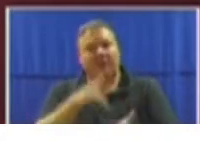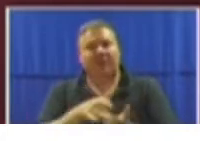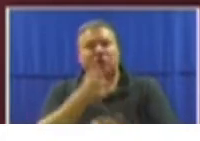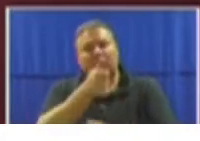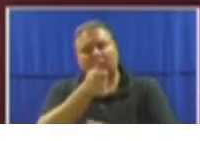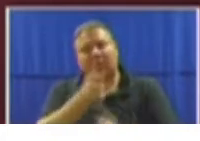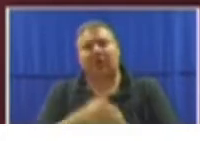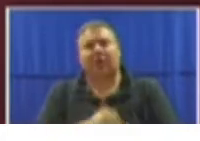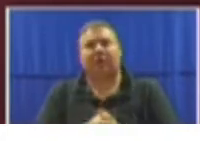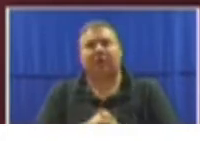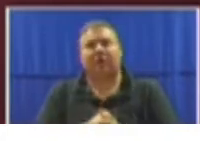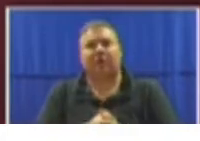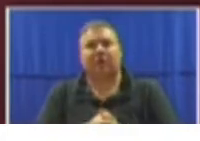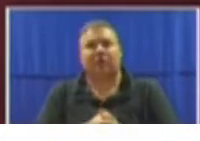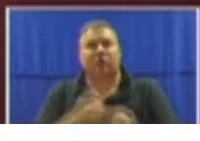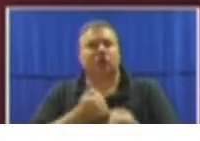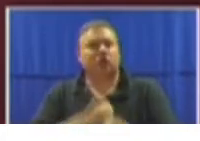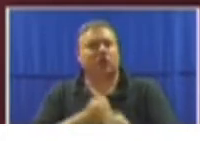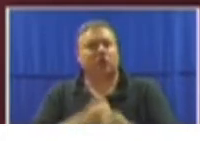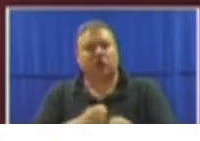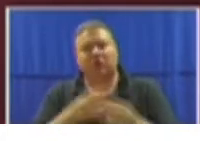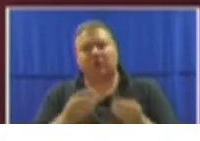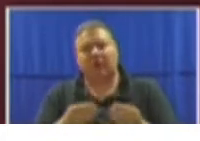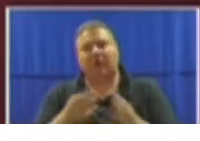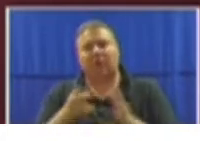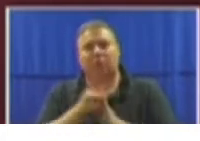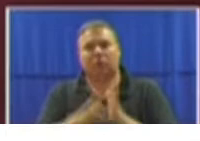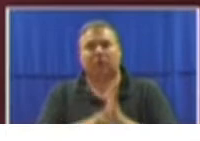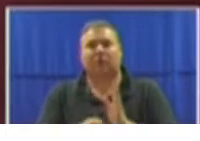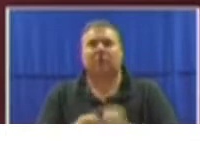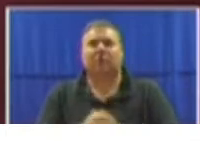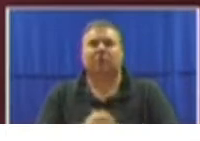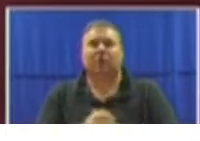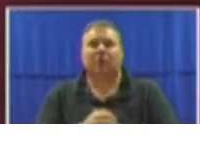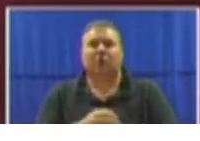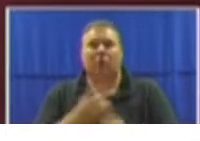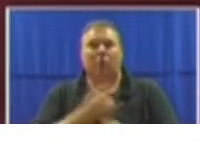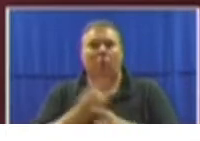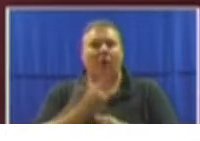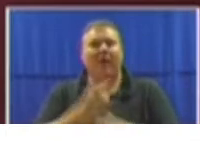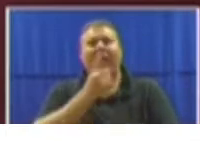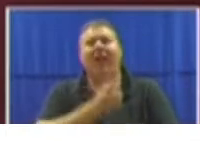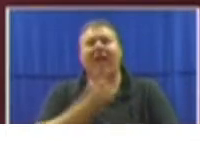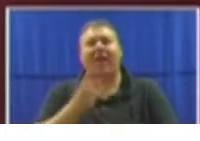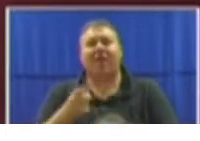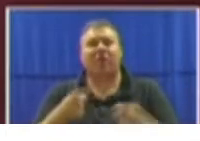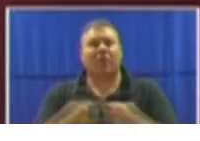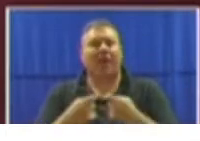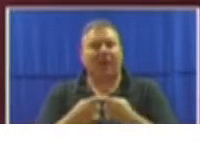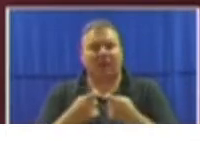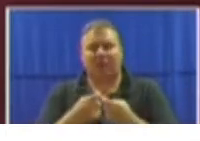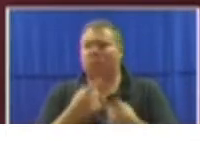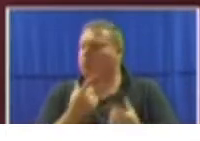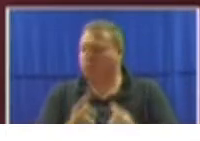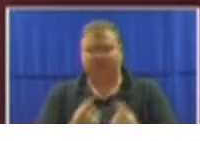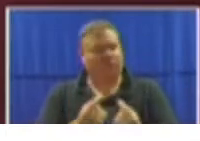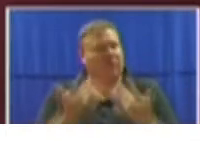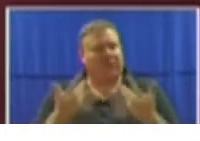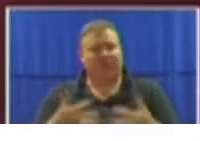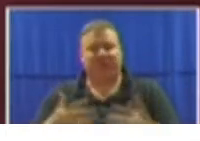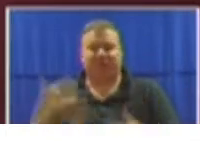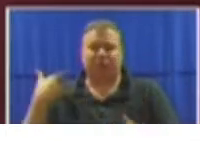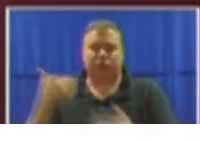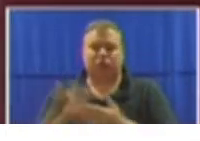through well-adjusted strategies and tactics to not only win every battle that we have faced over the last more